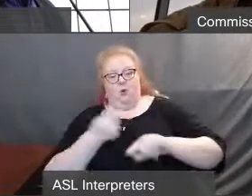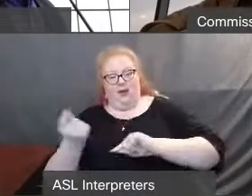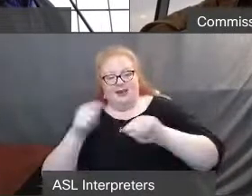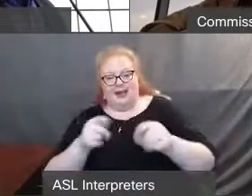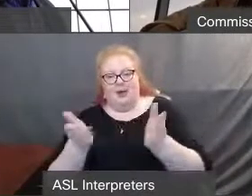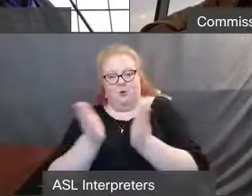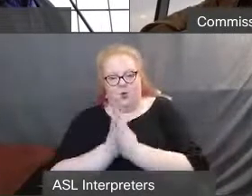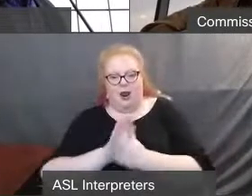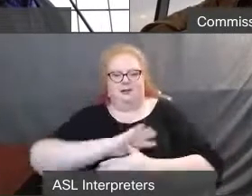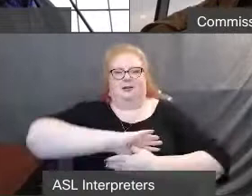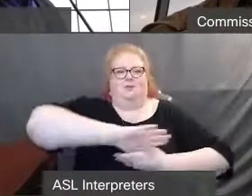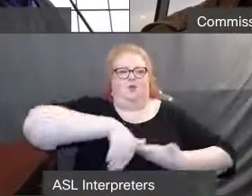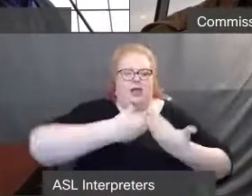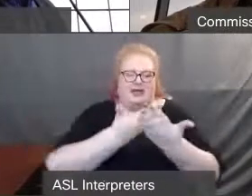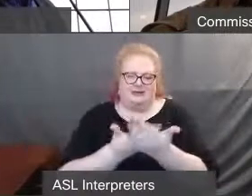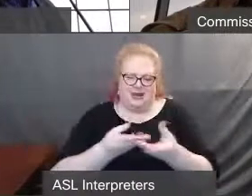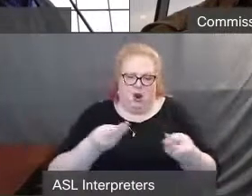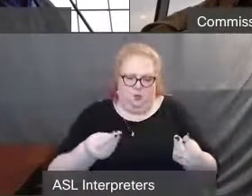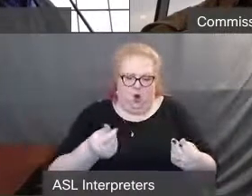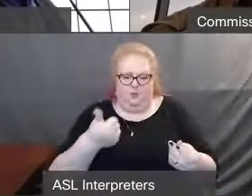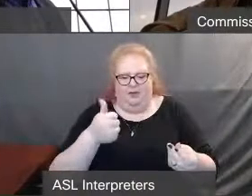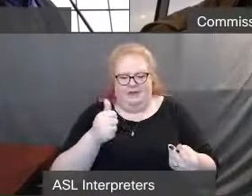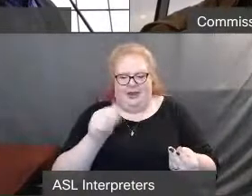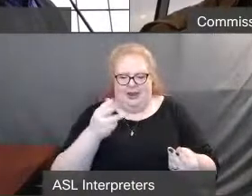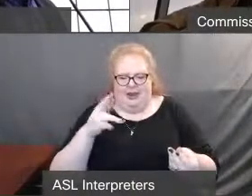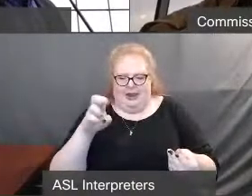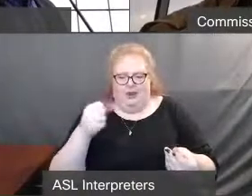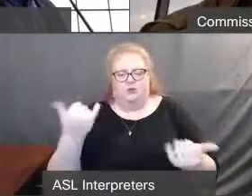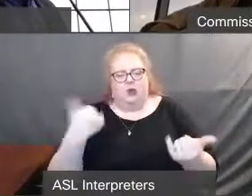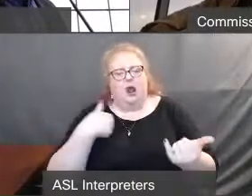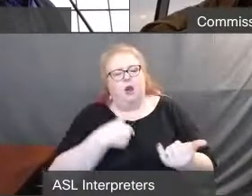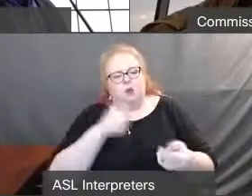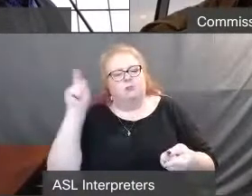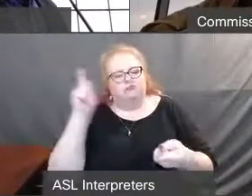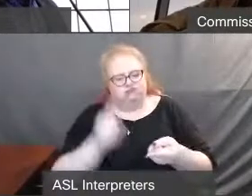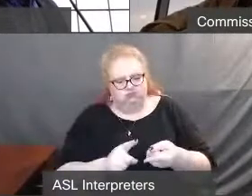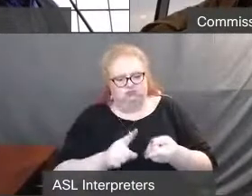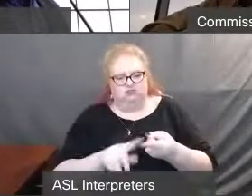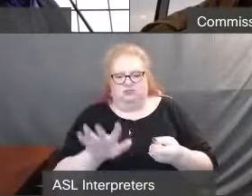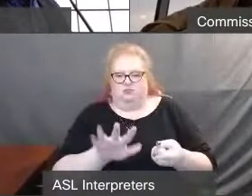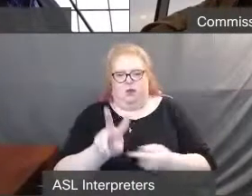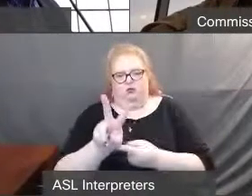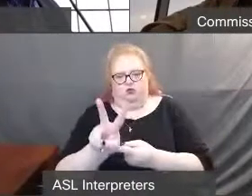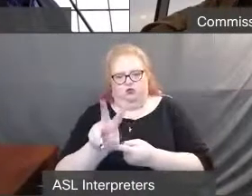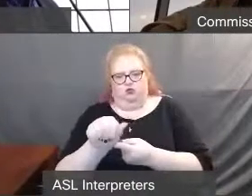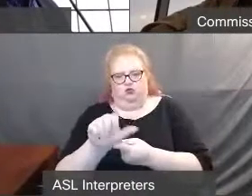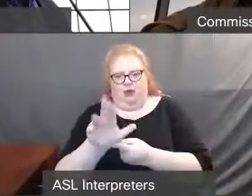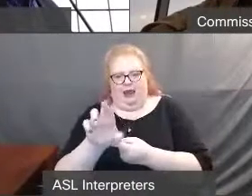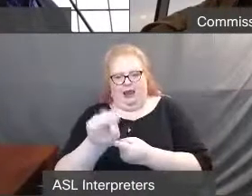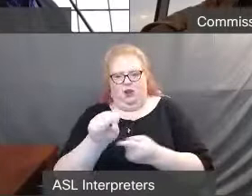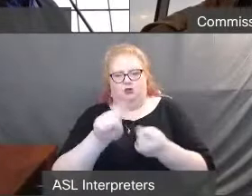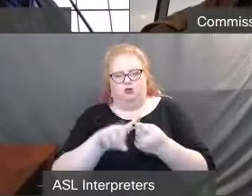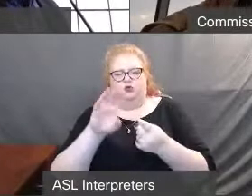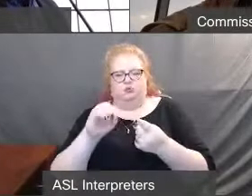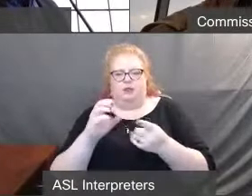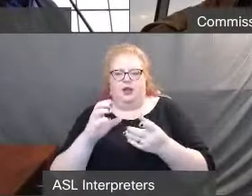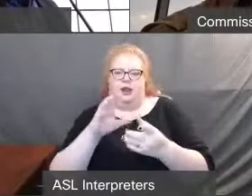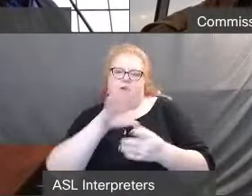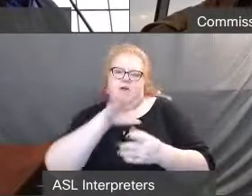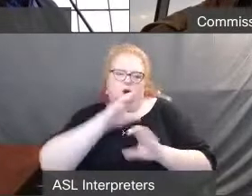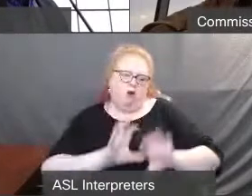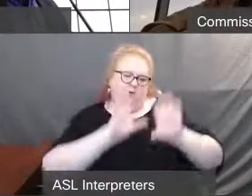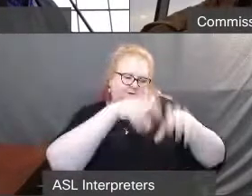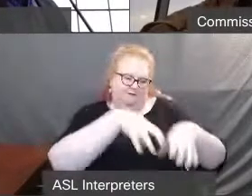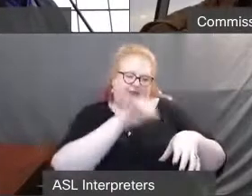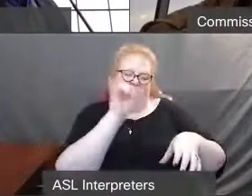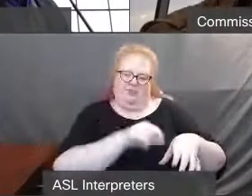the entire property, the 10 acres. We've gone down now to less than 2 acres. That's the part that's got the really